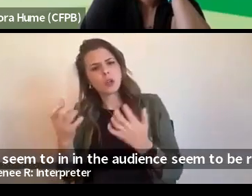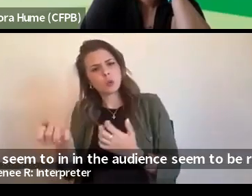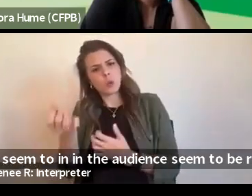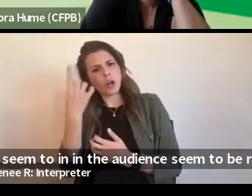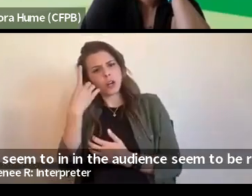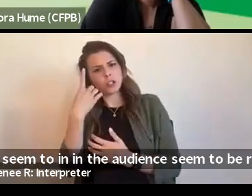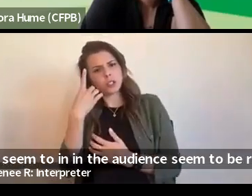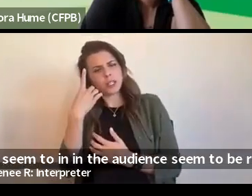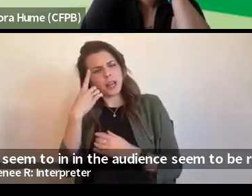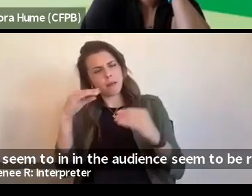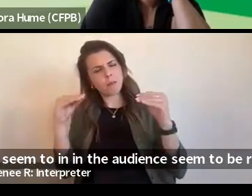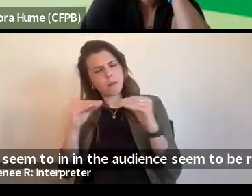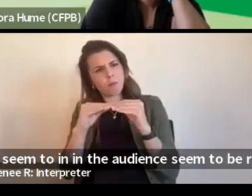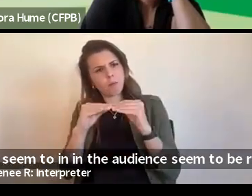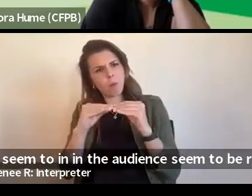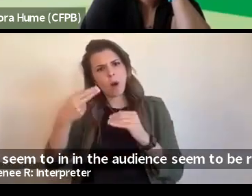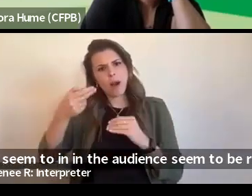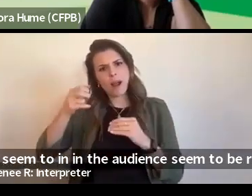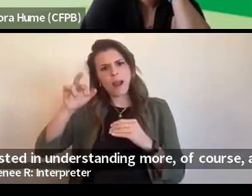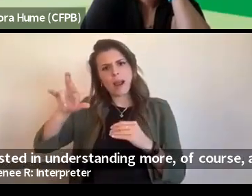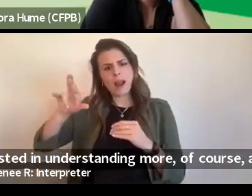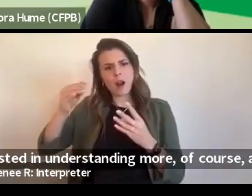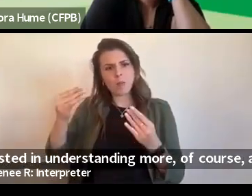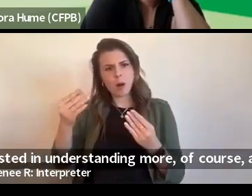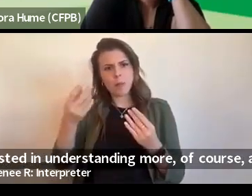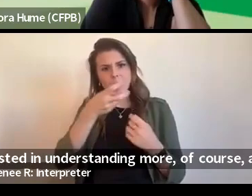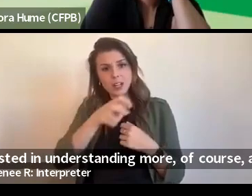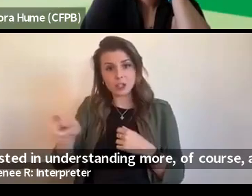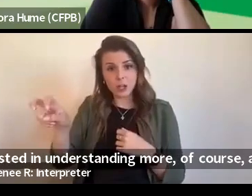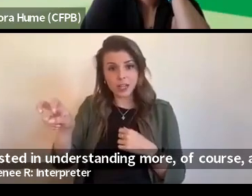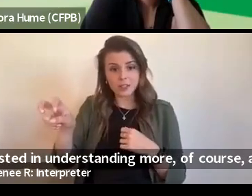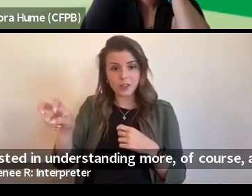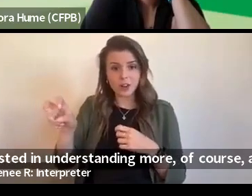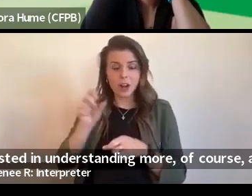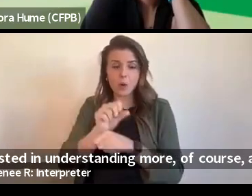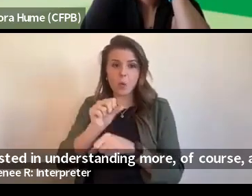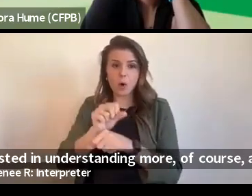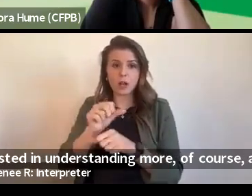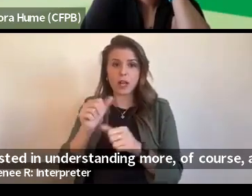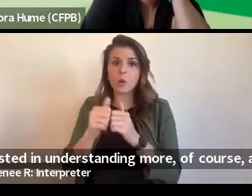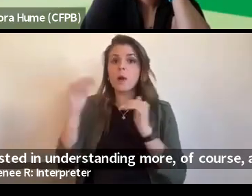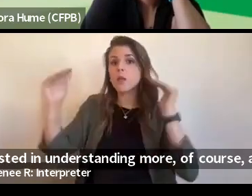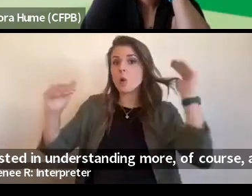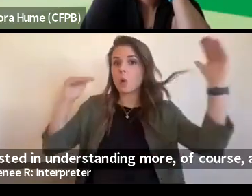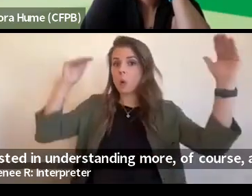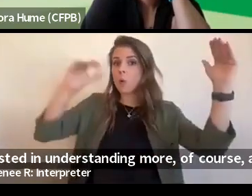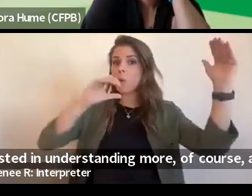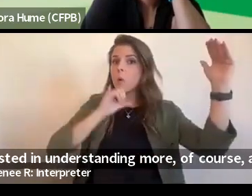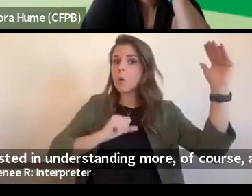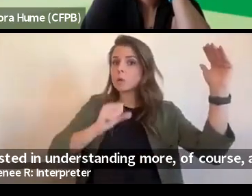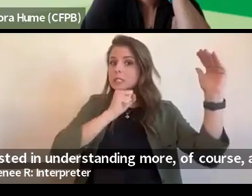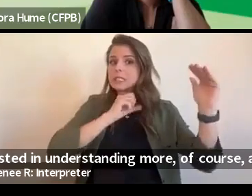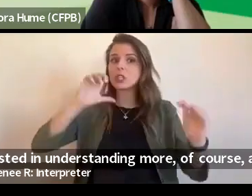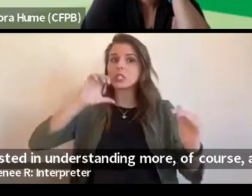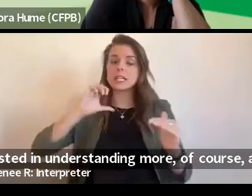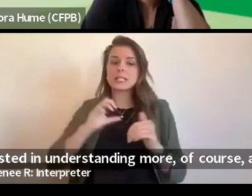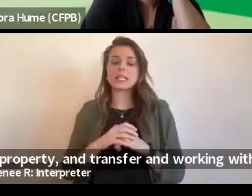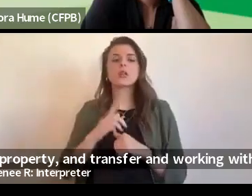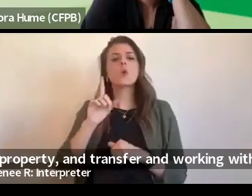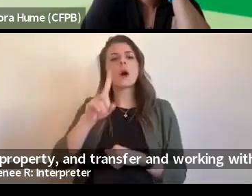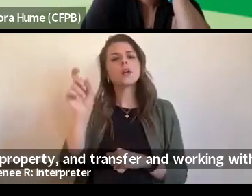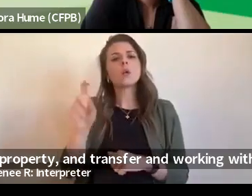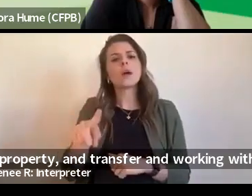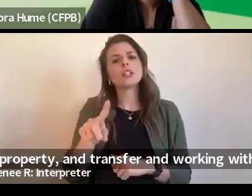about heirs, property, and transfer, and working with older adults. And one of the questions that came